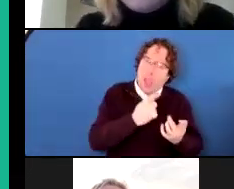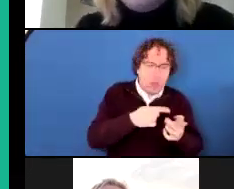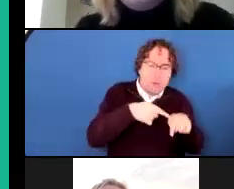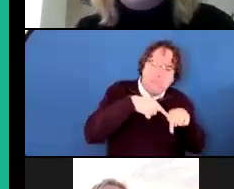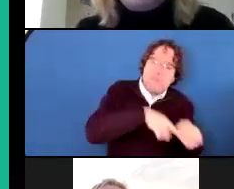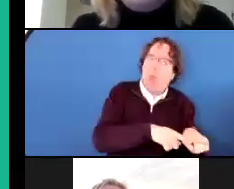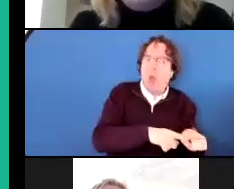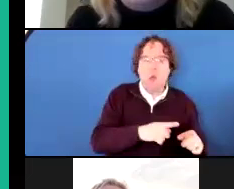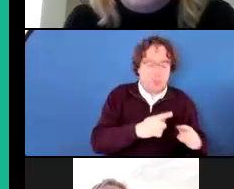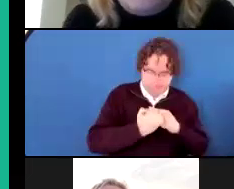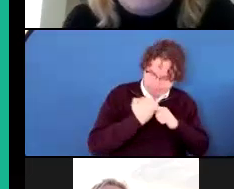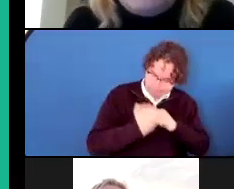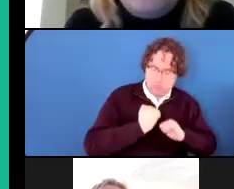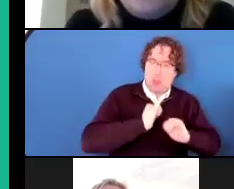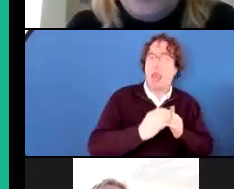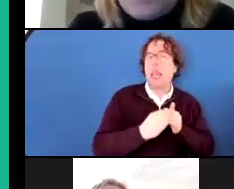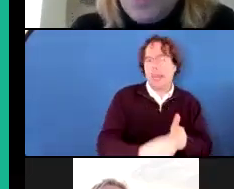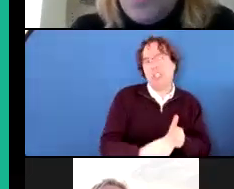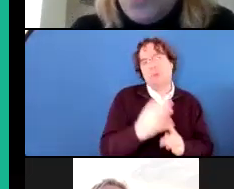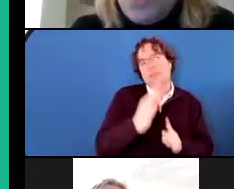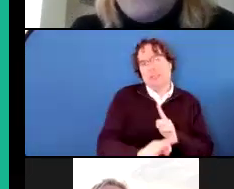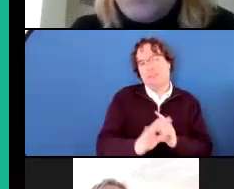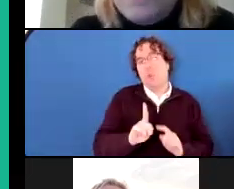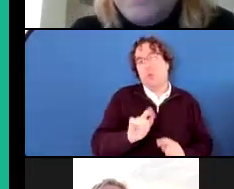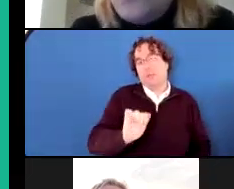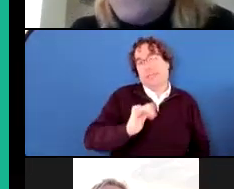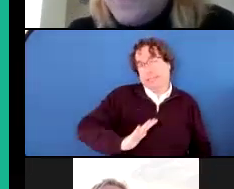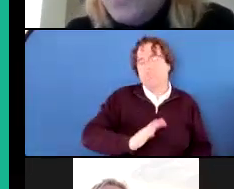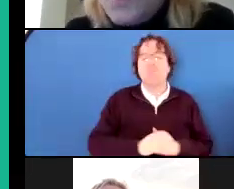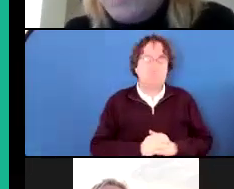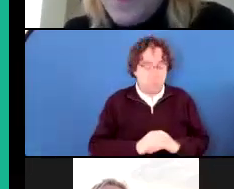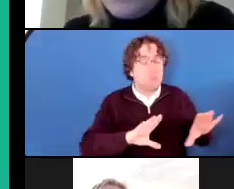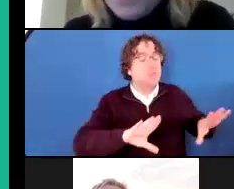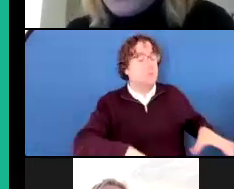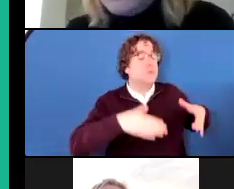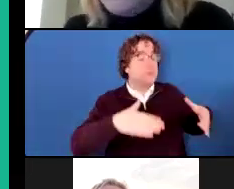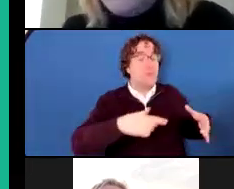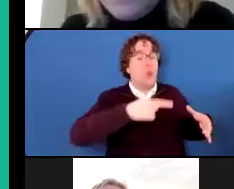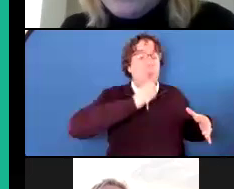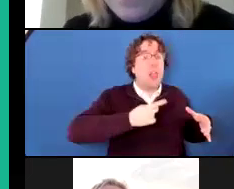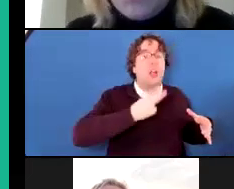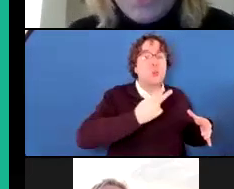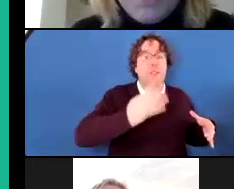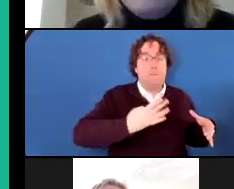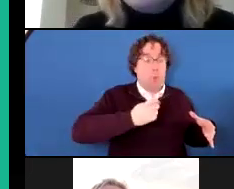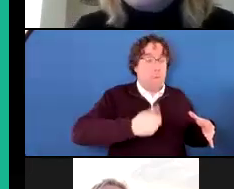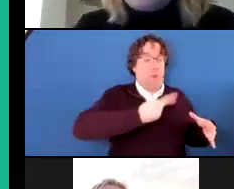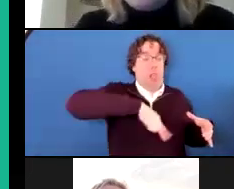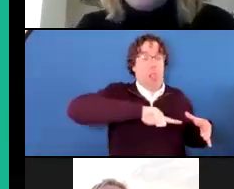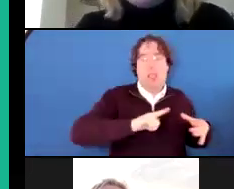their leadership. It's for a cohort of 24 fellows, circa 24 fellows each